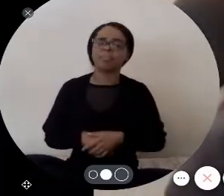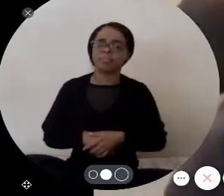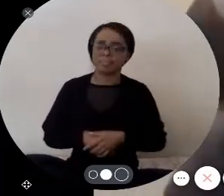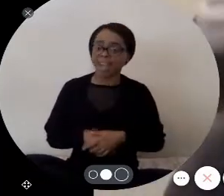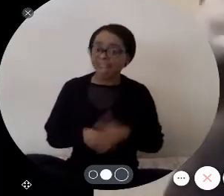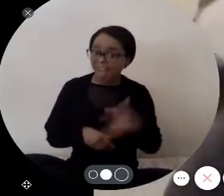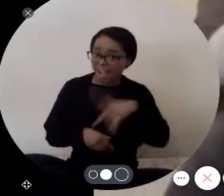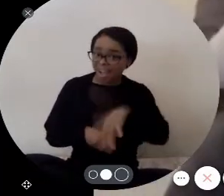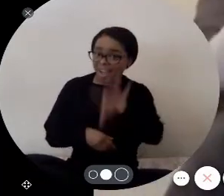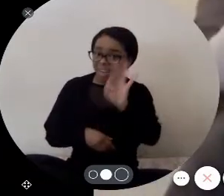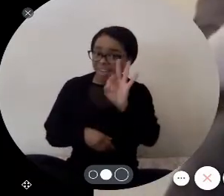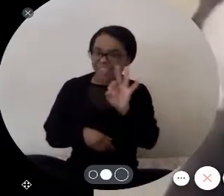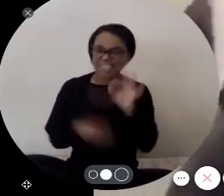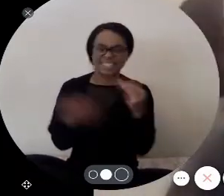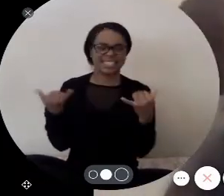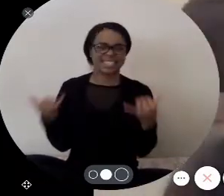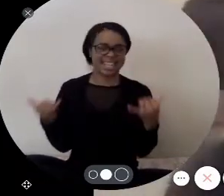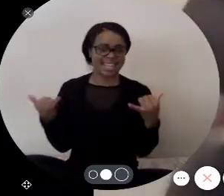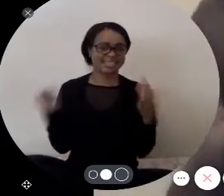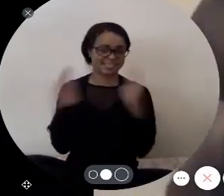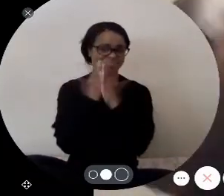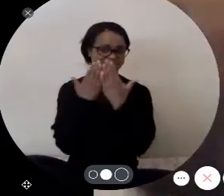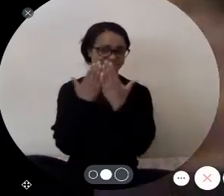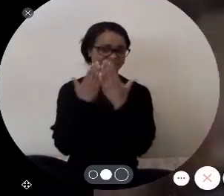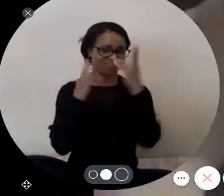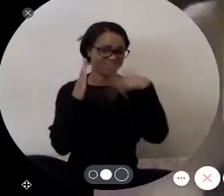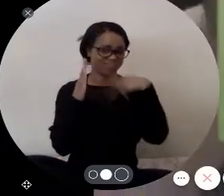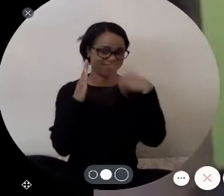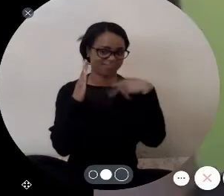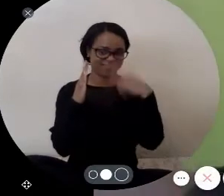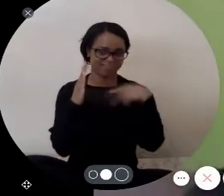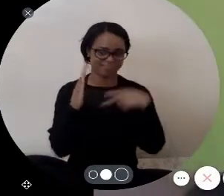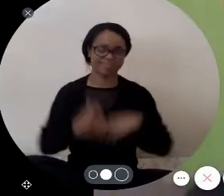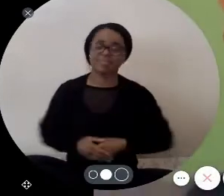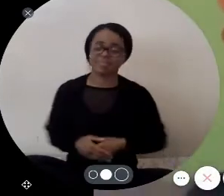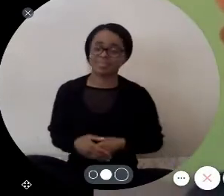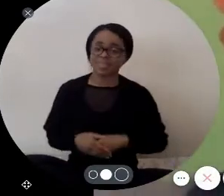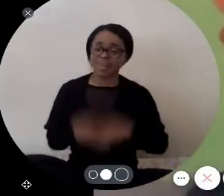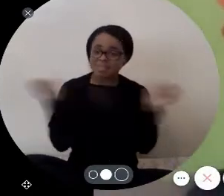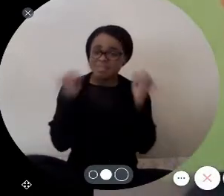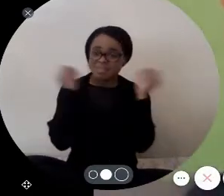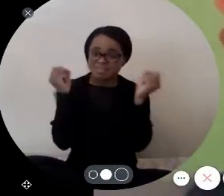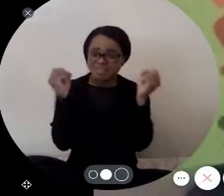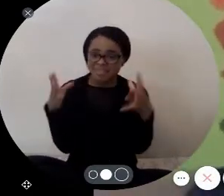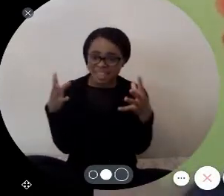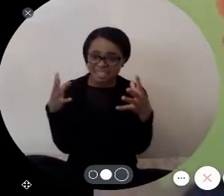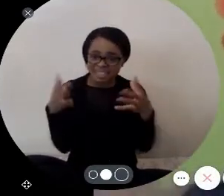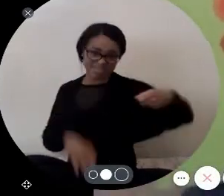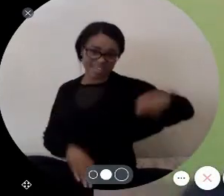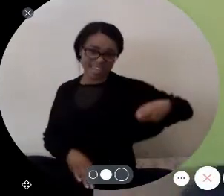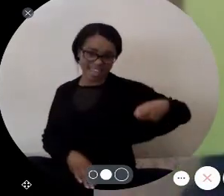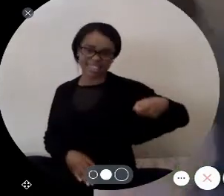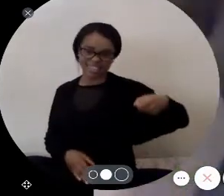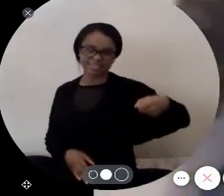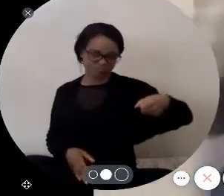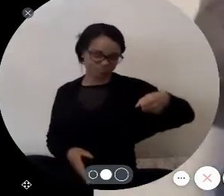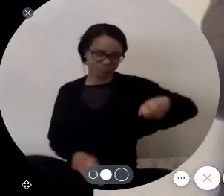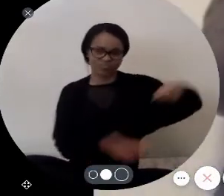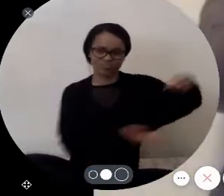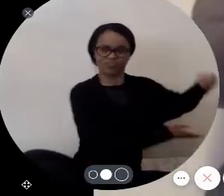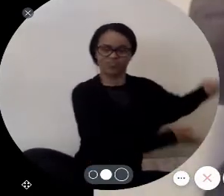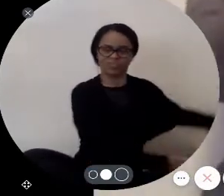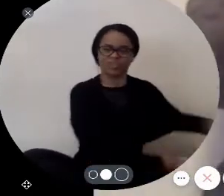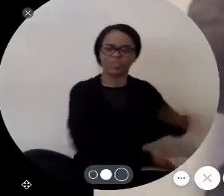I found today's read aloud. So I'll put the magic carpet bag down so we can start our read aloud for